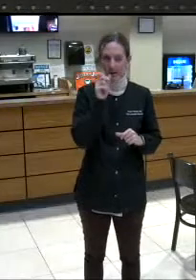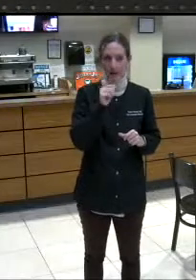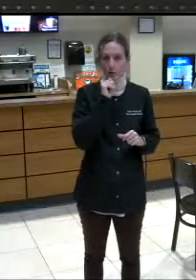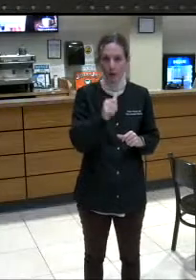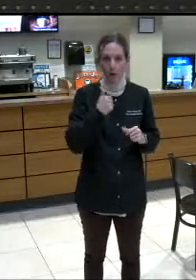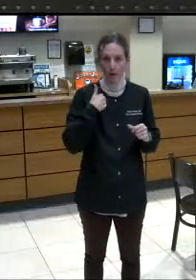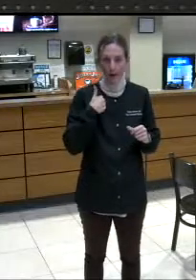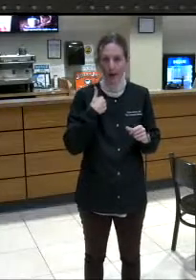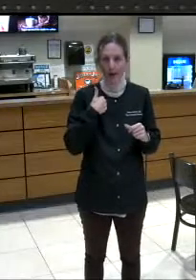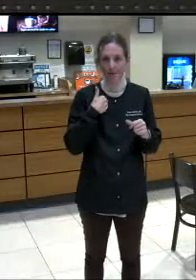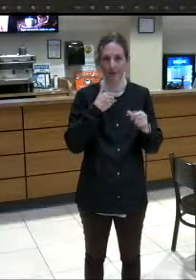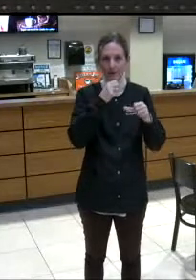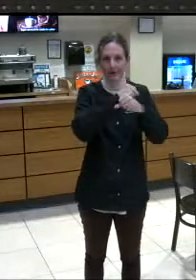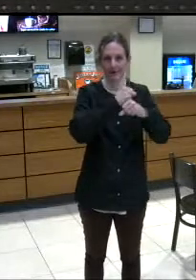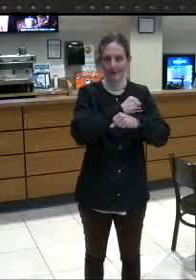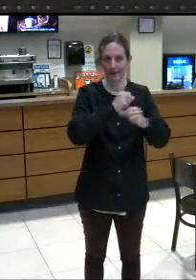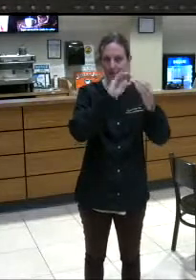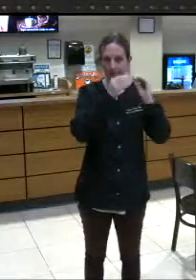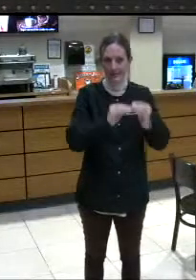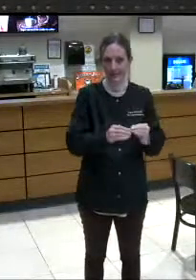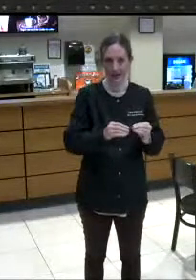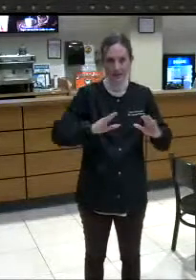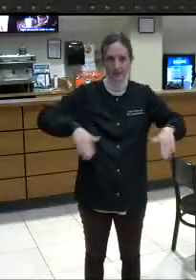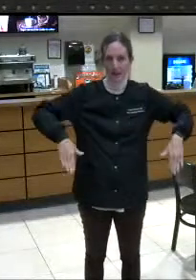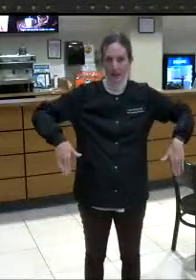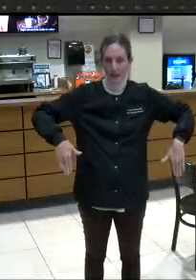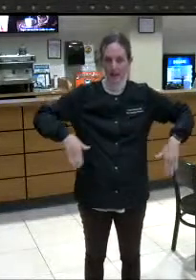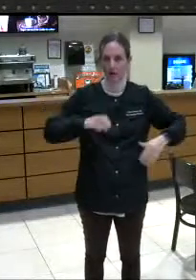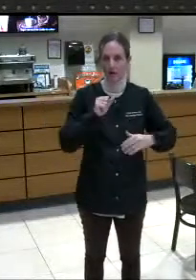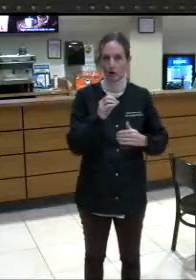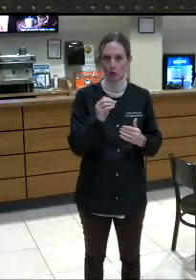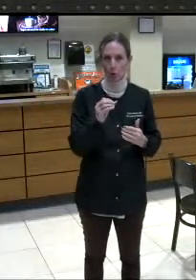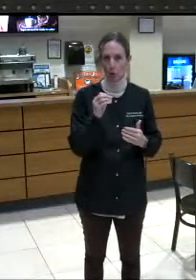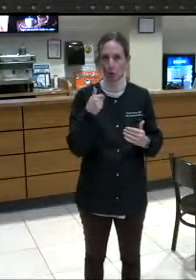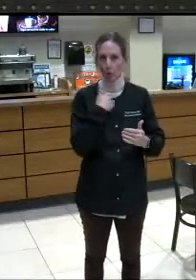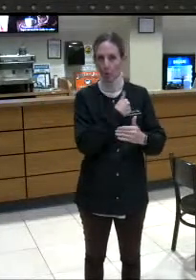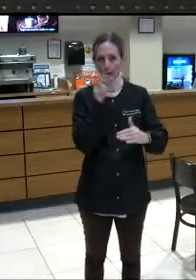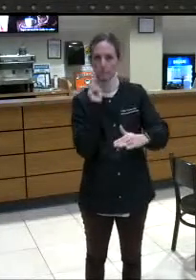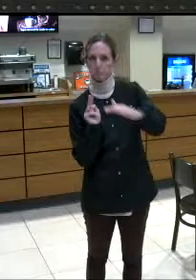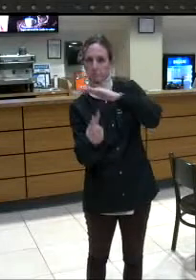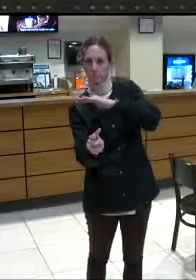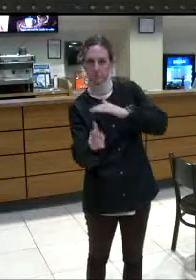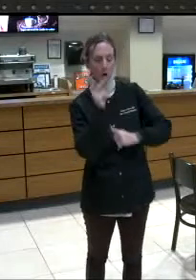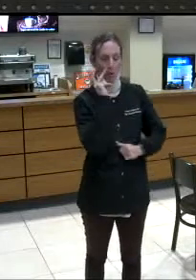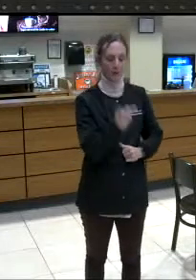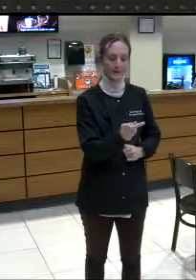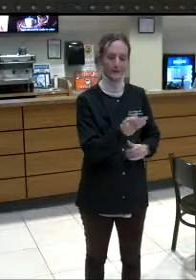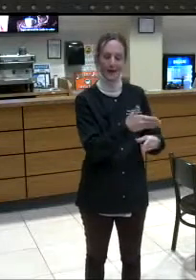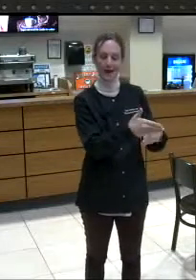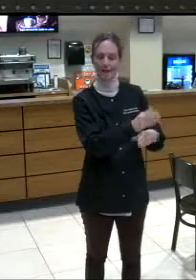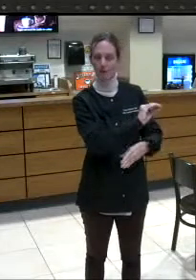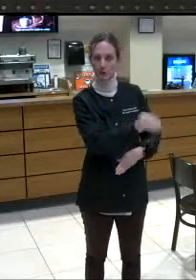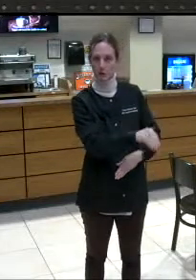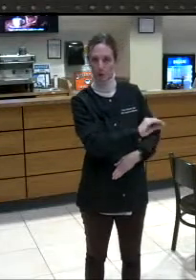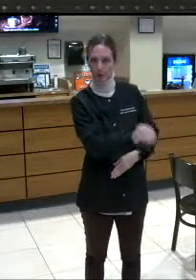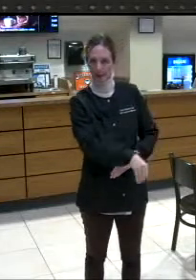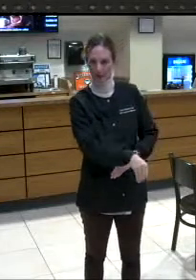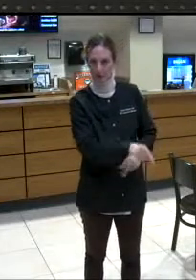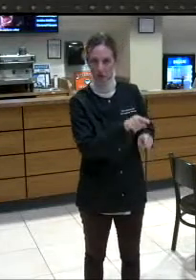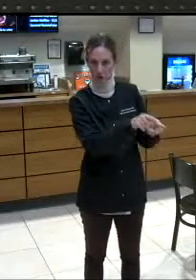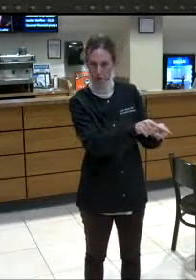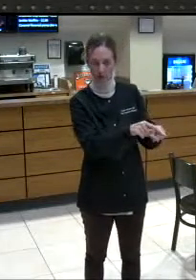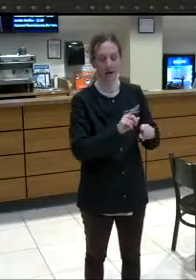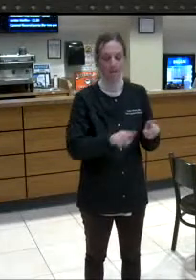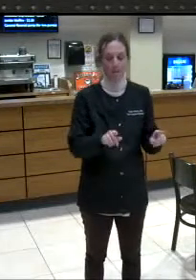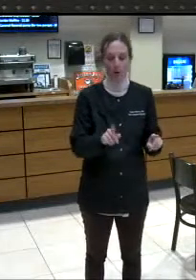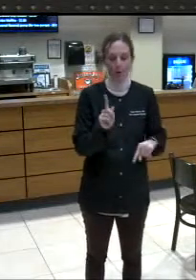statistical analysis other than what the descriptives are, right? And what we see is like averages and percentages, but we're not at a place where we can